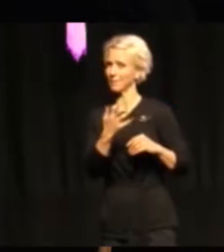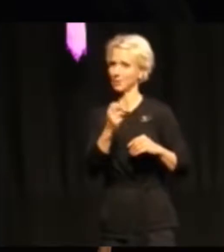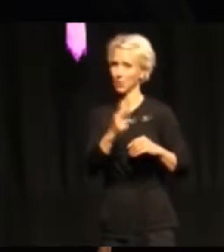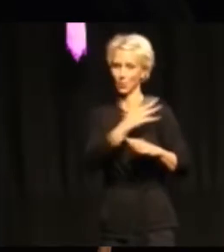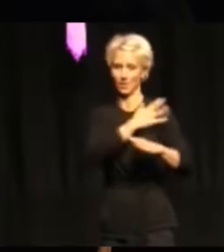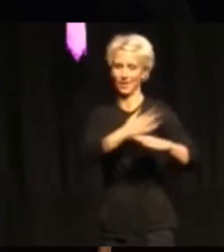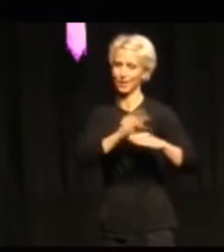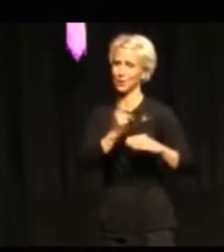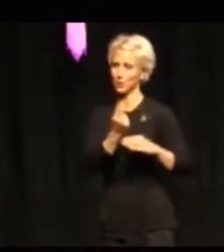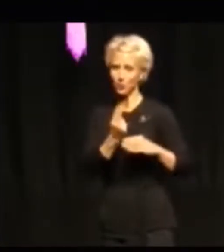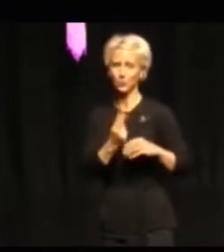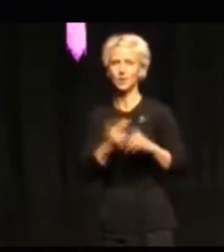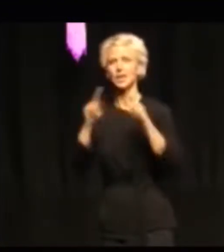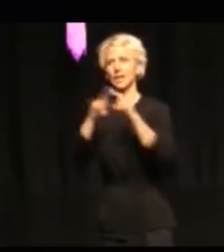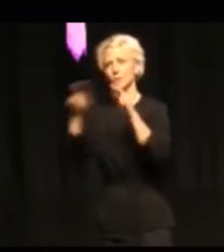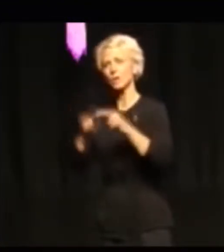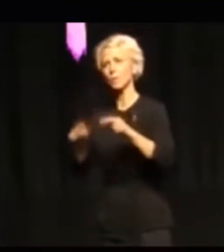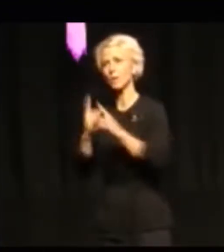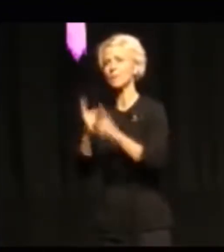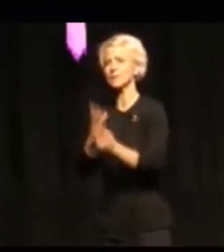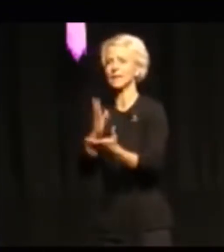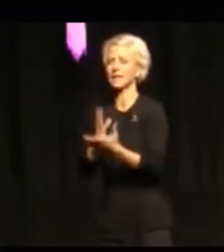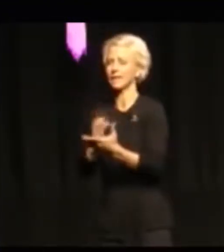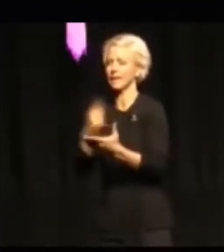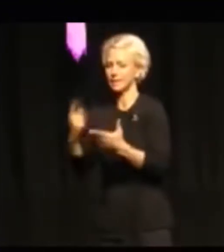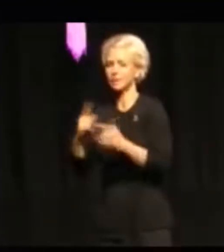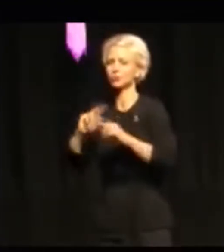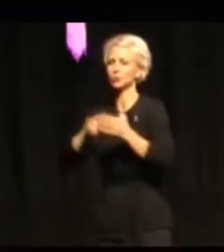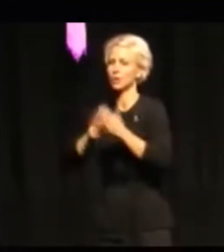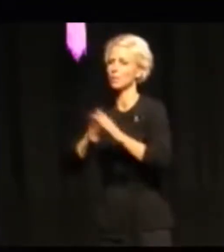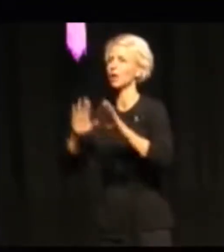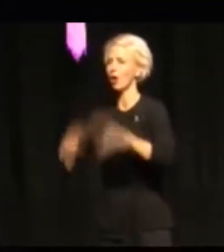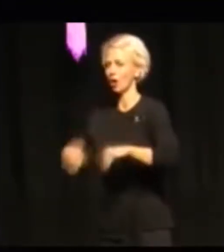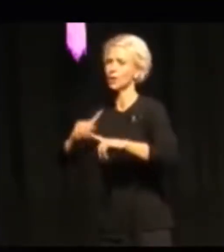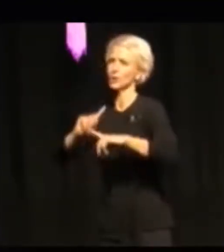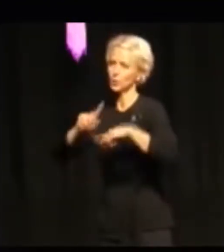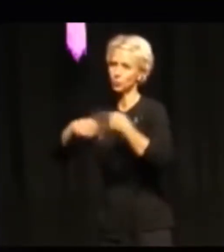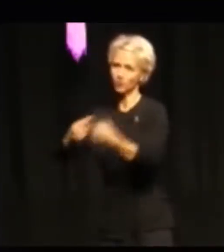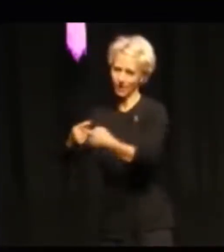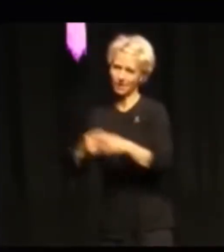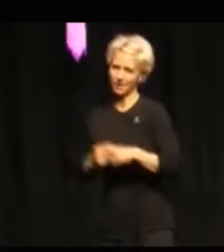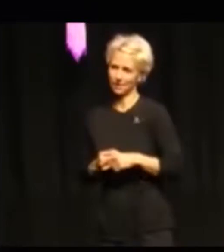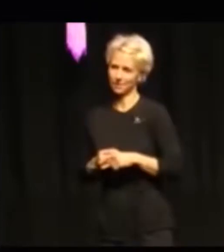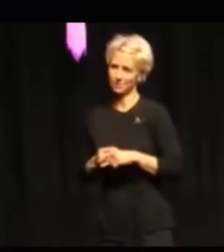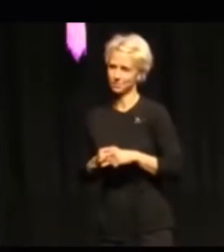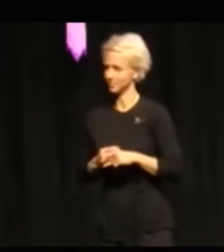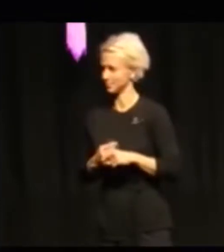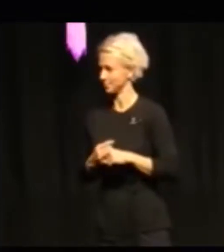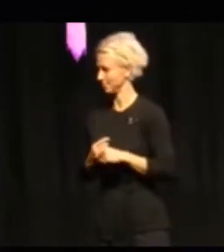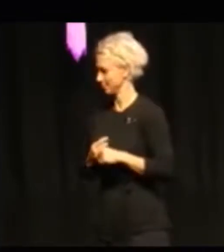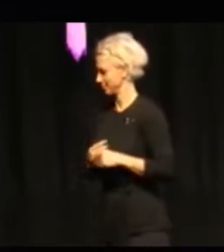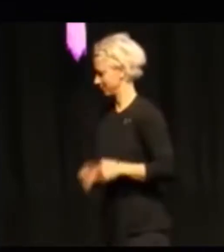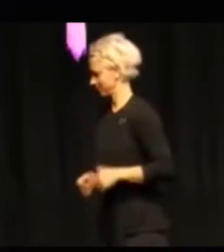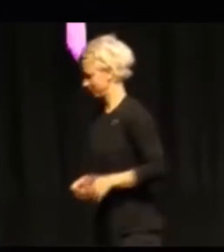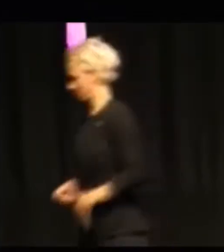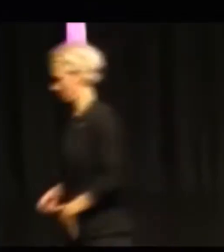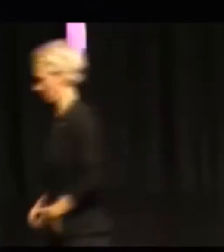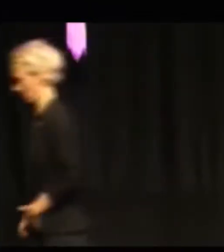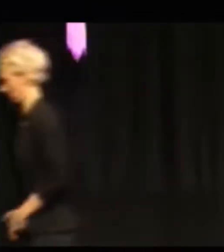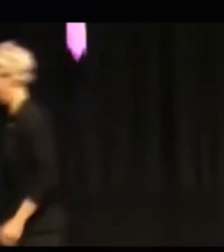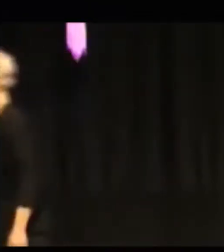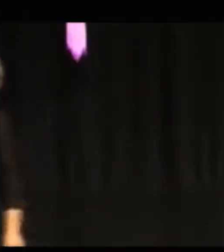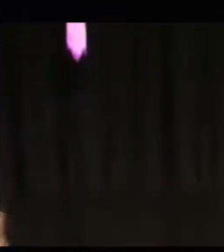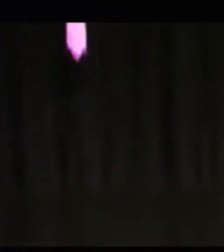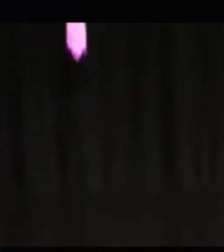now, the international human rights system has developed to take these rights and make them real.